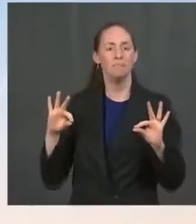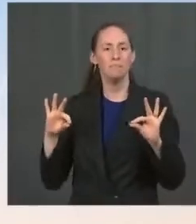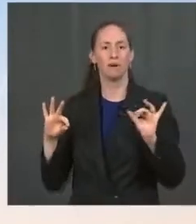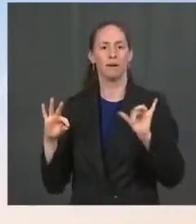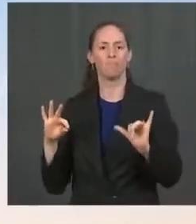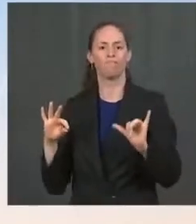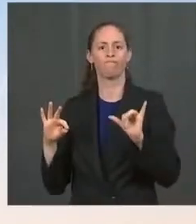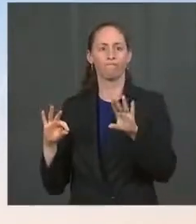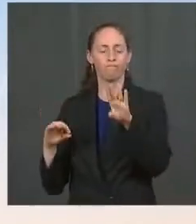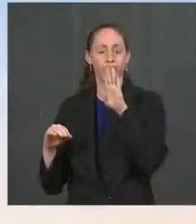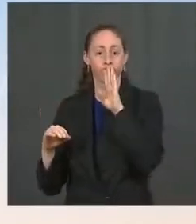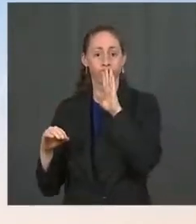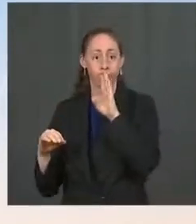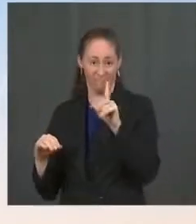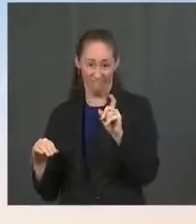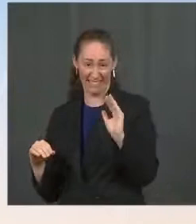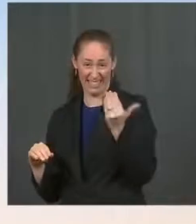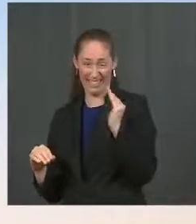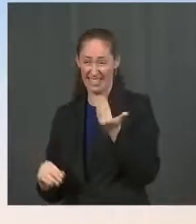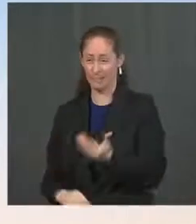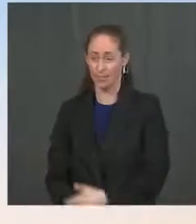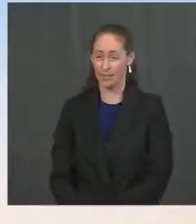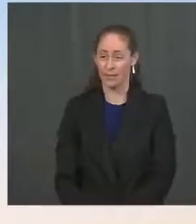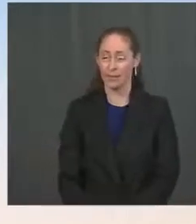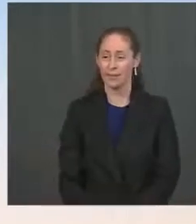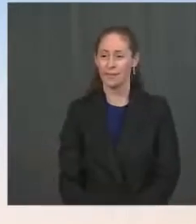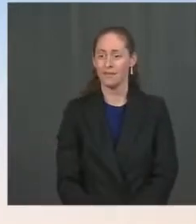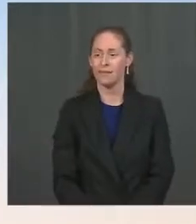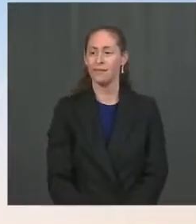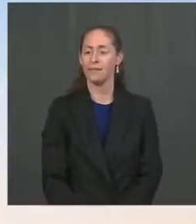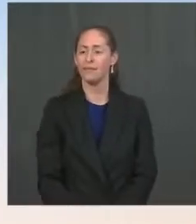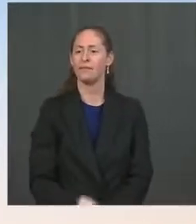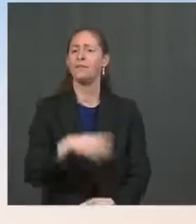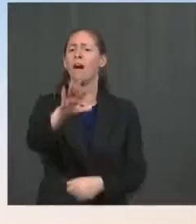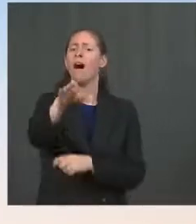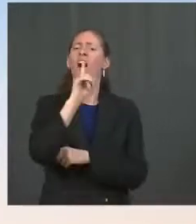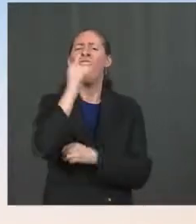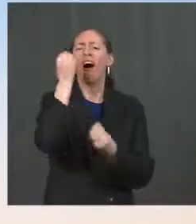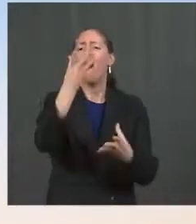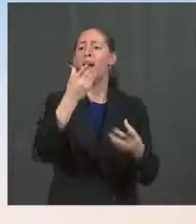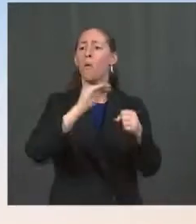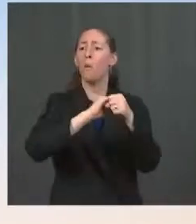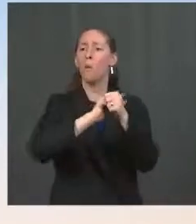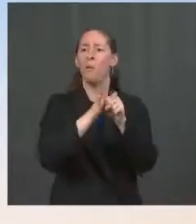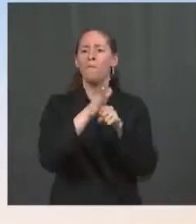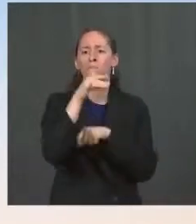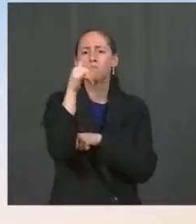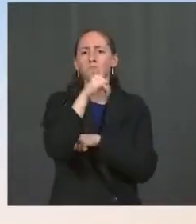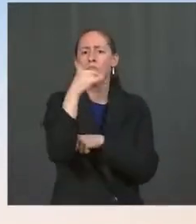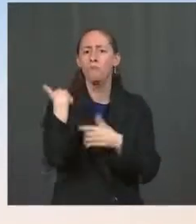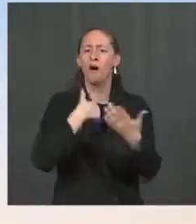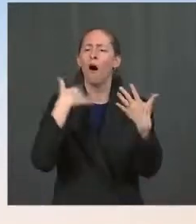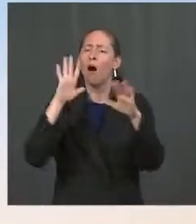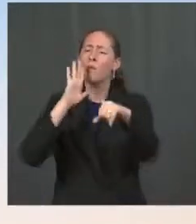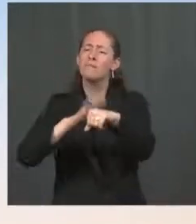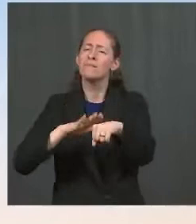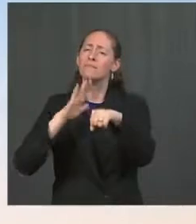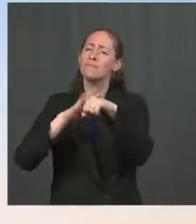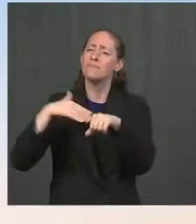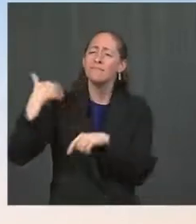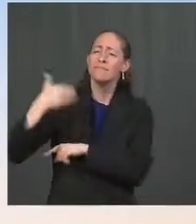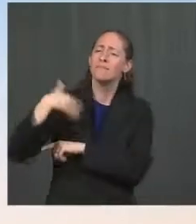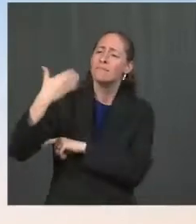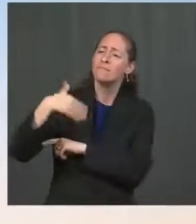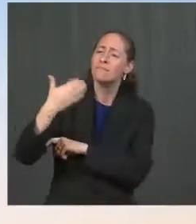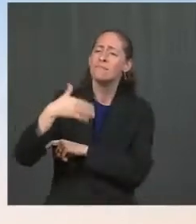evolving virus, a smart virus that has produced additional variants that have been incredibly,